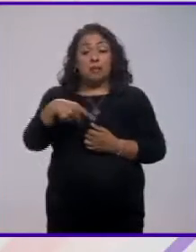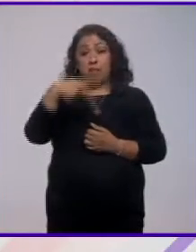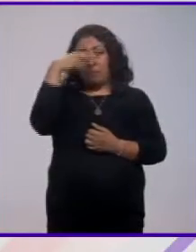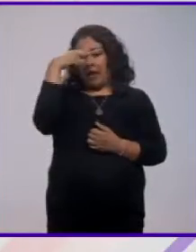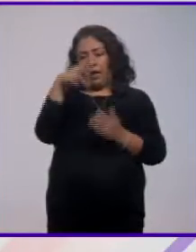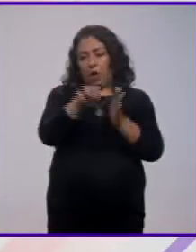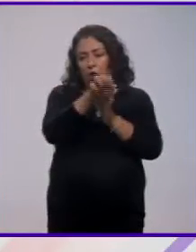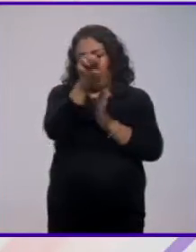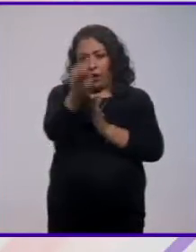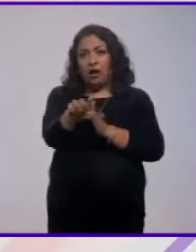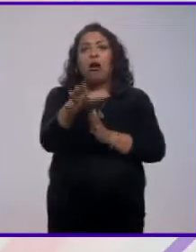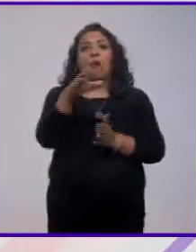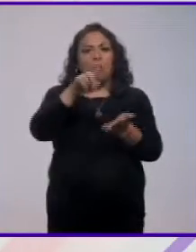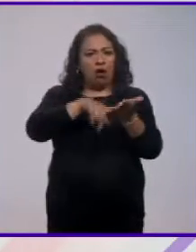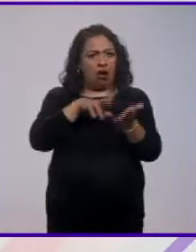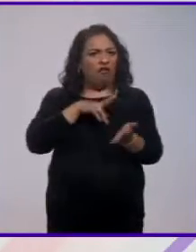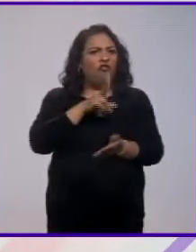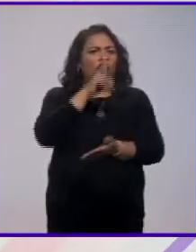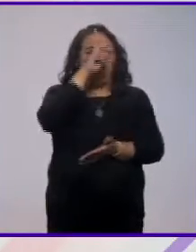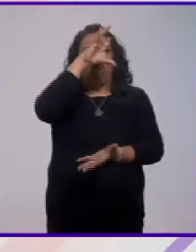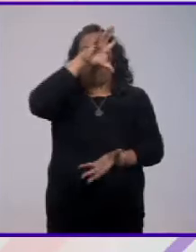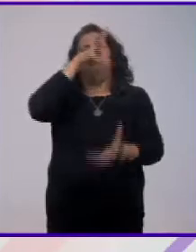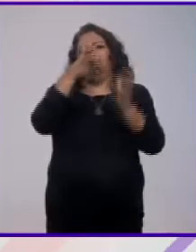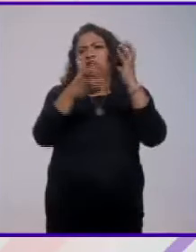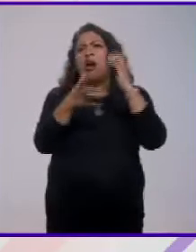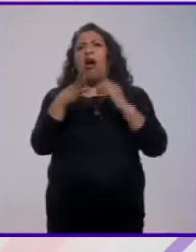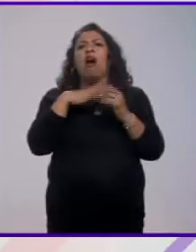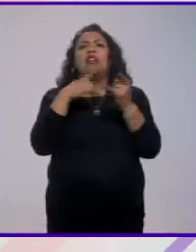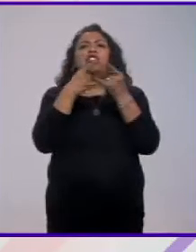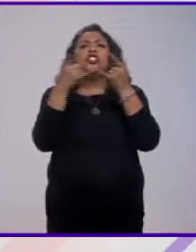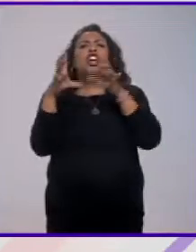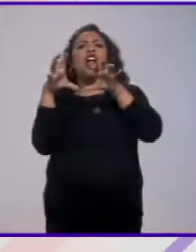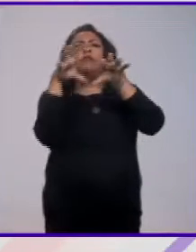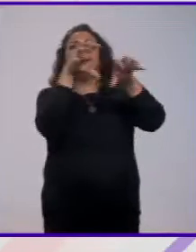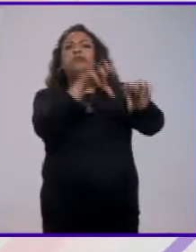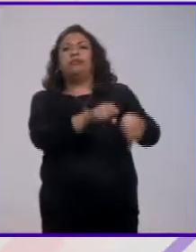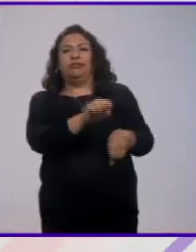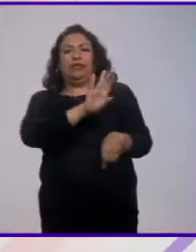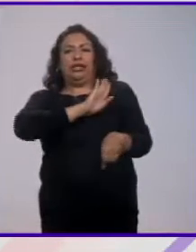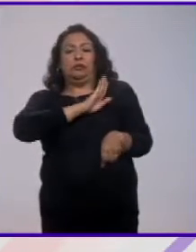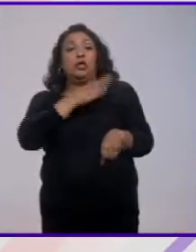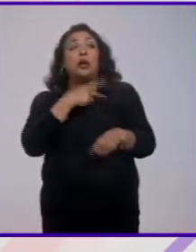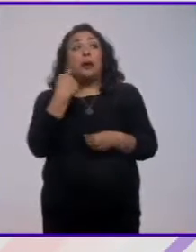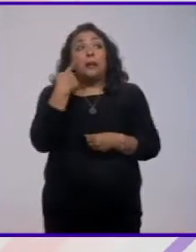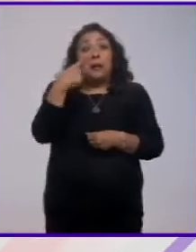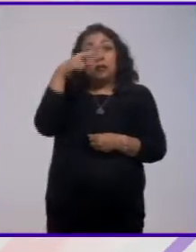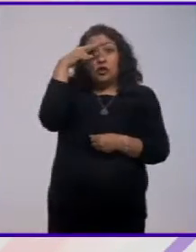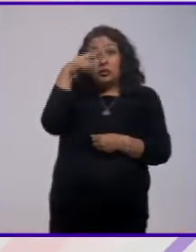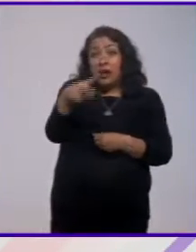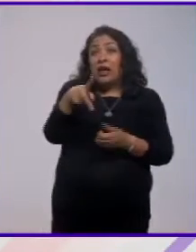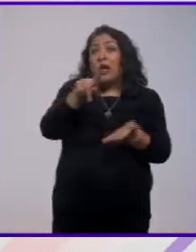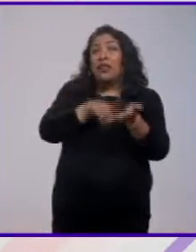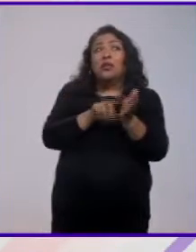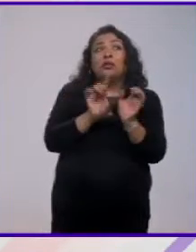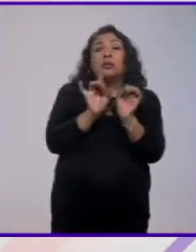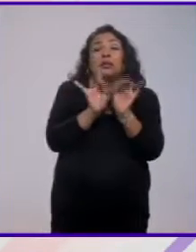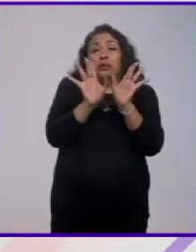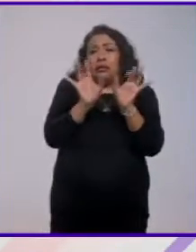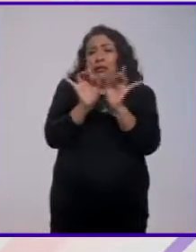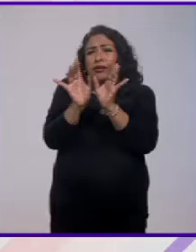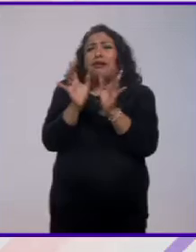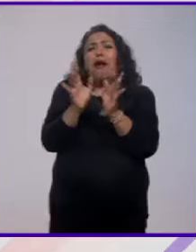and its violent colonial history, and look at the Mexico and also violence